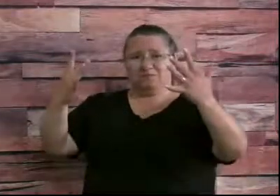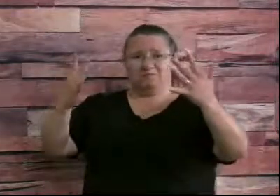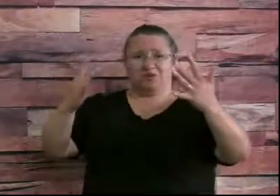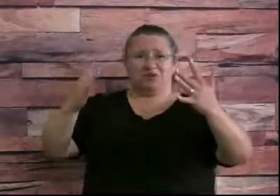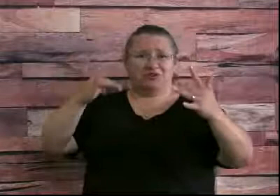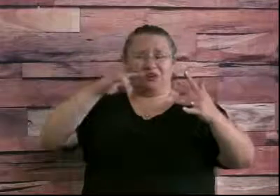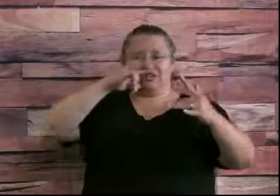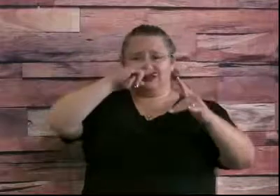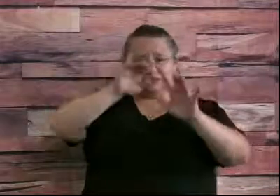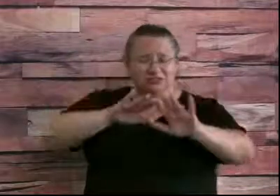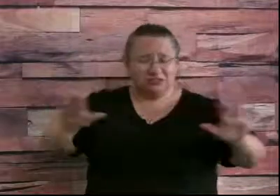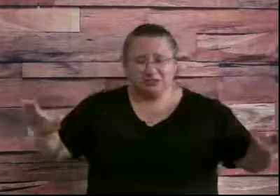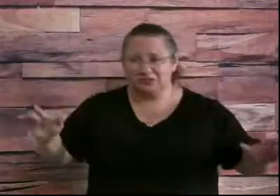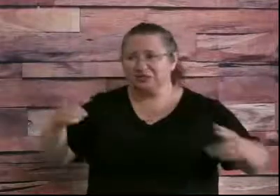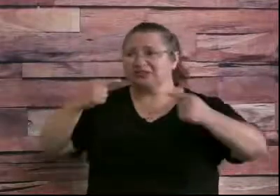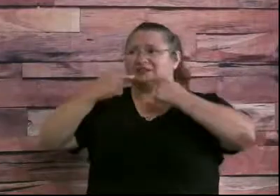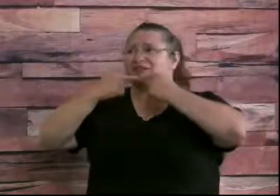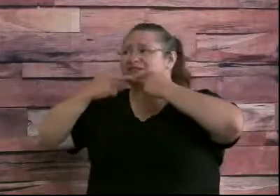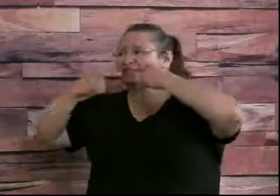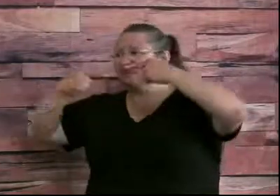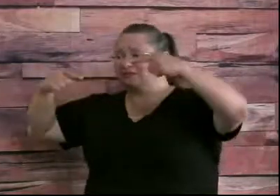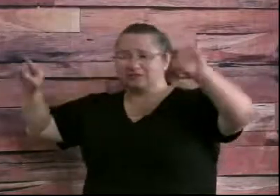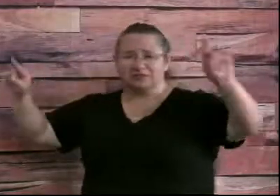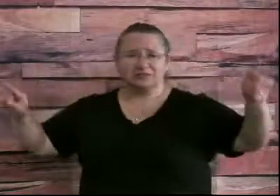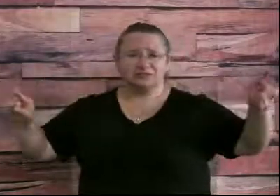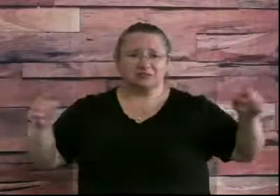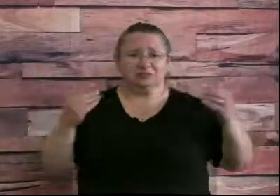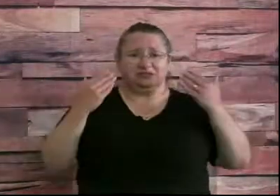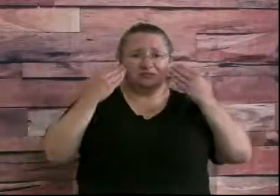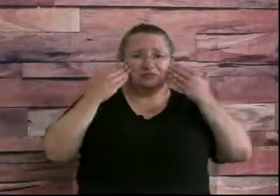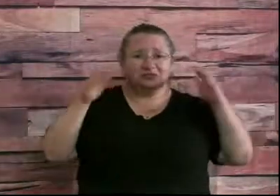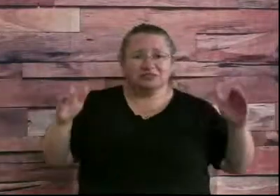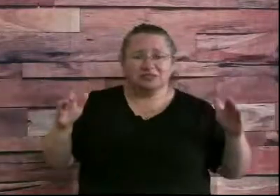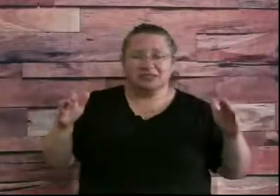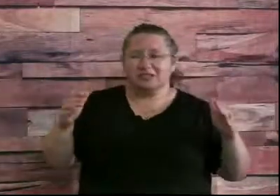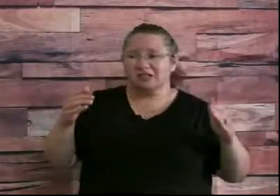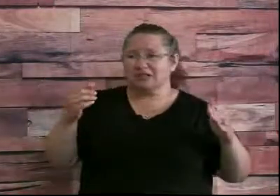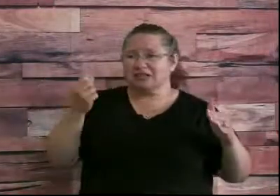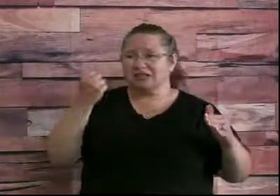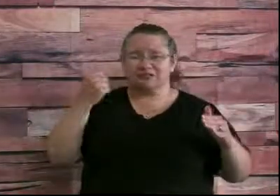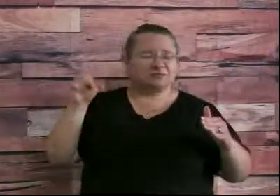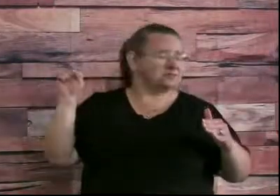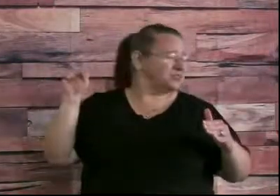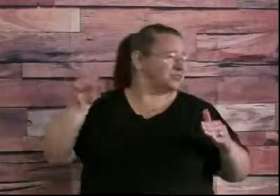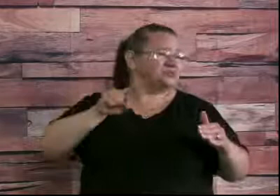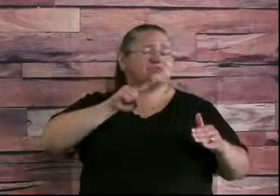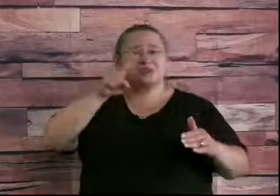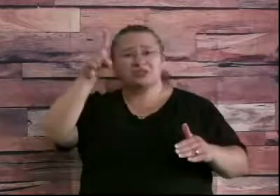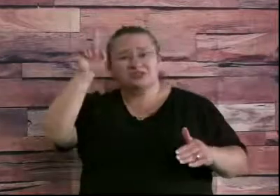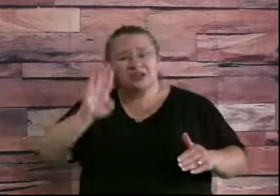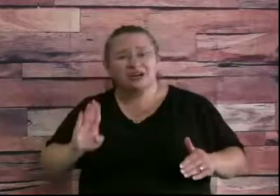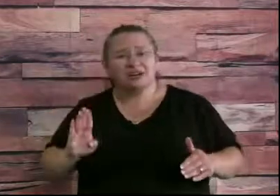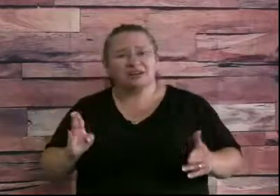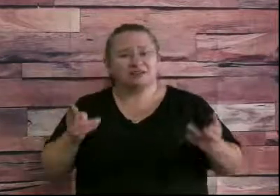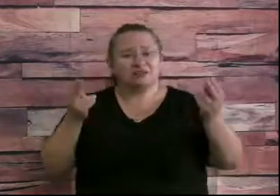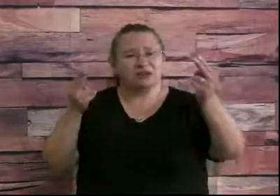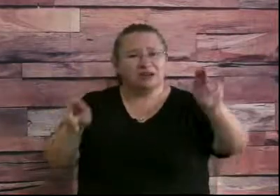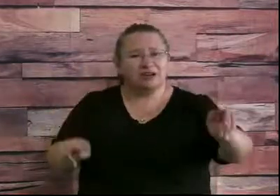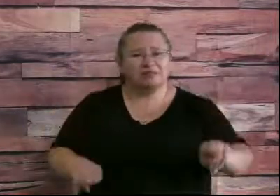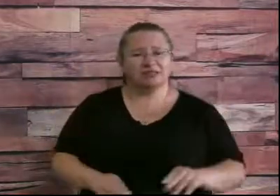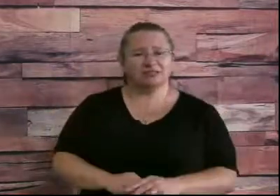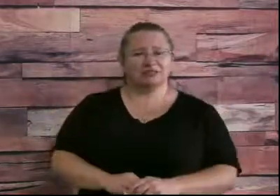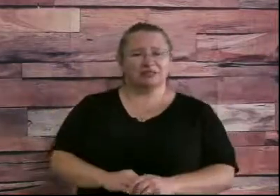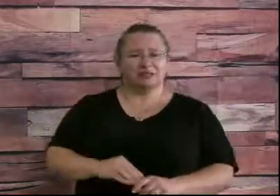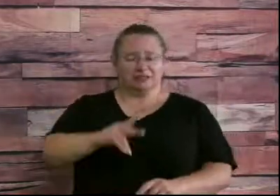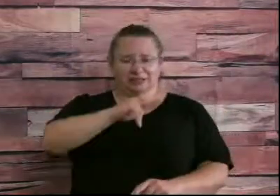amassed all this wealth and fame and popularity, and he turned his back on God. And what happened?